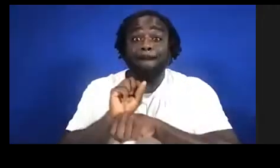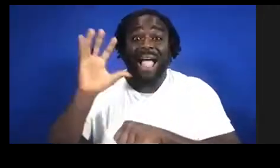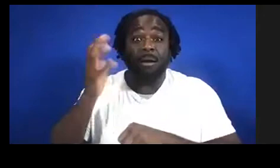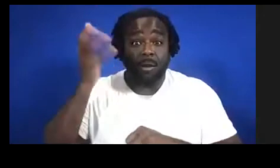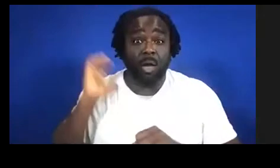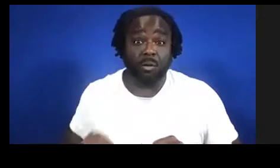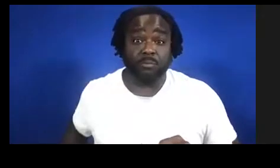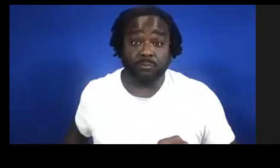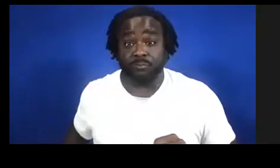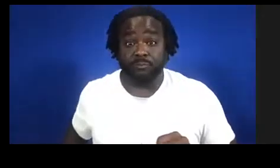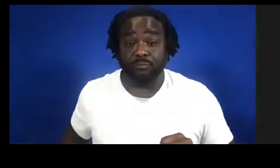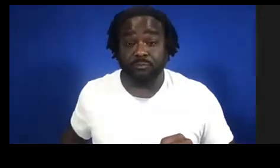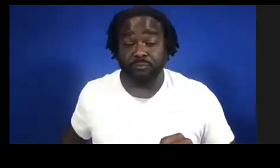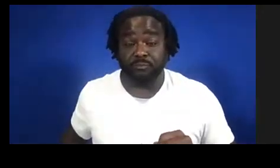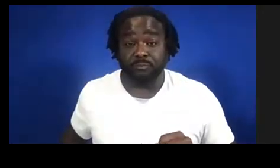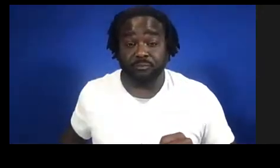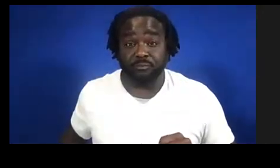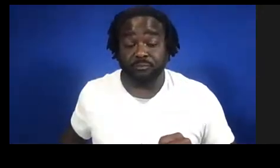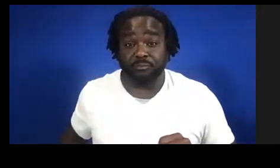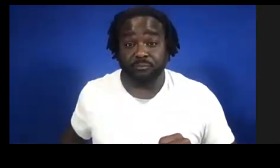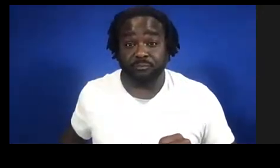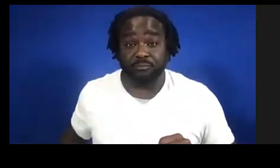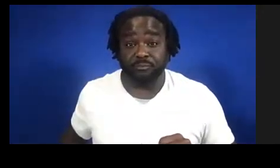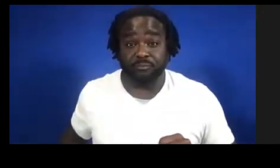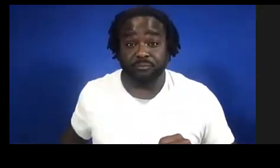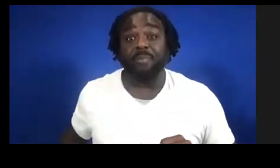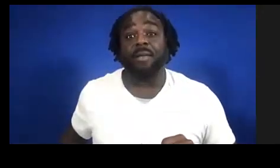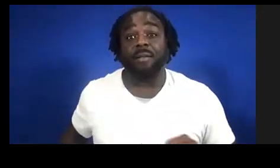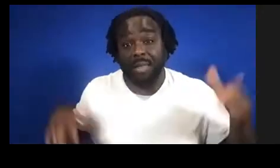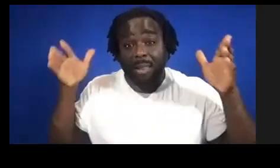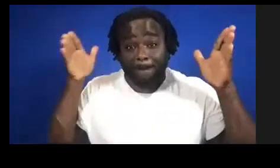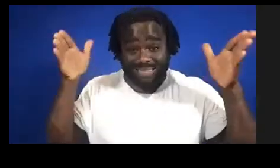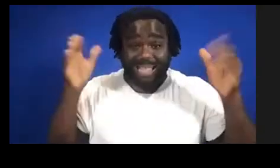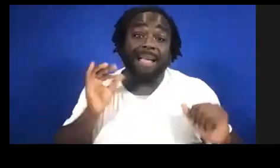cool. But these mountain lions, yo,